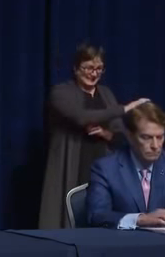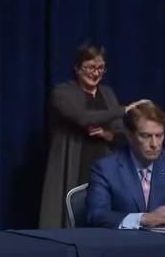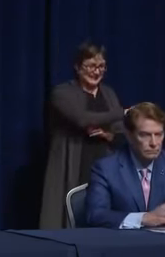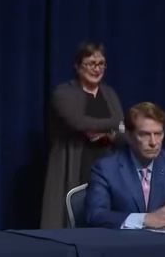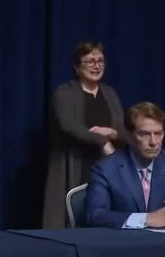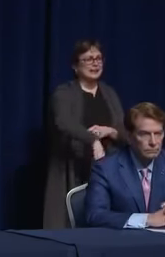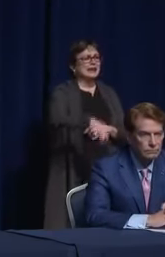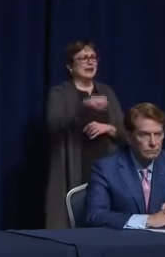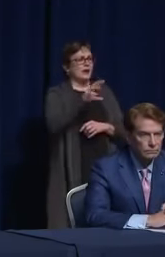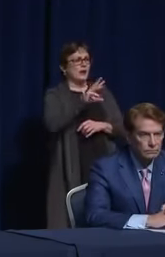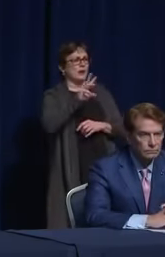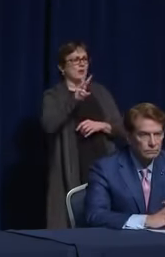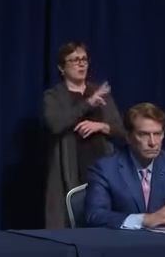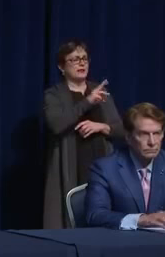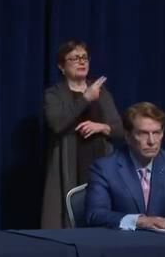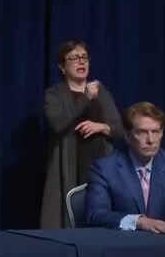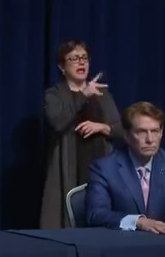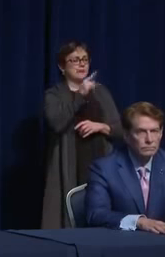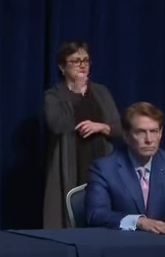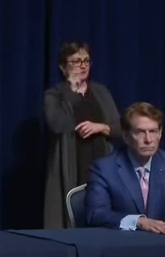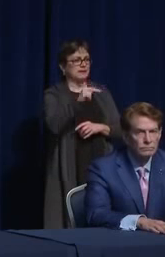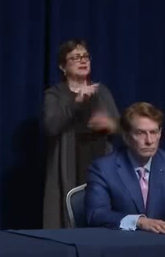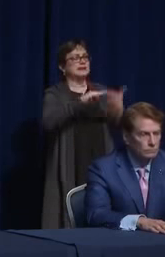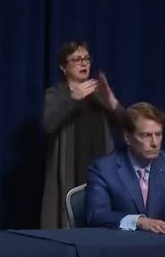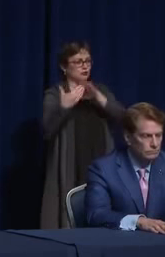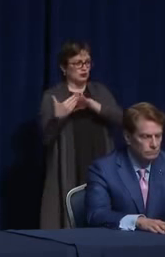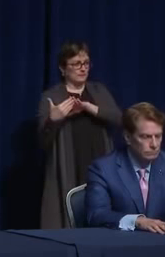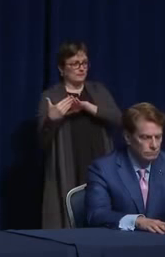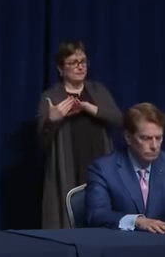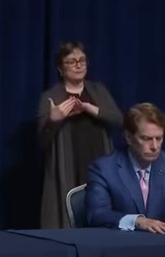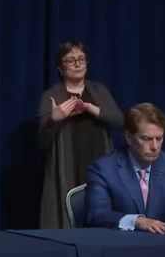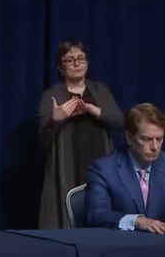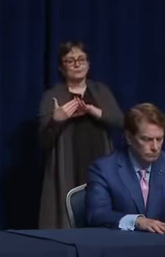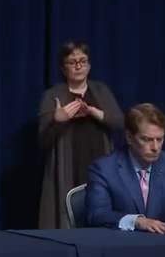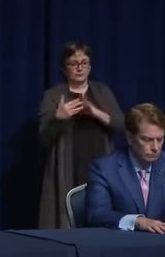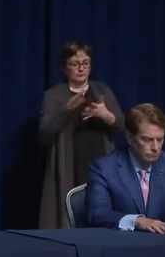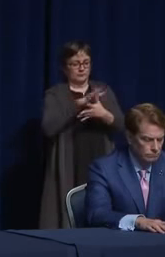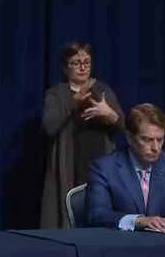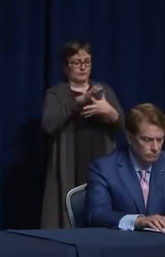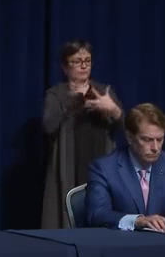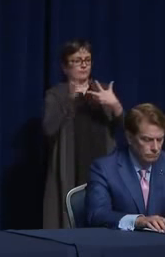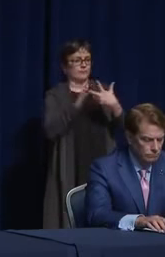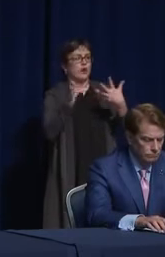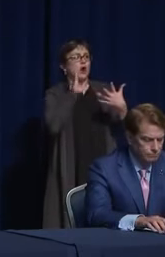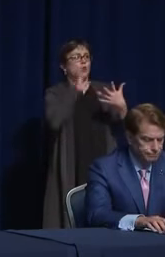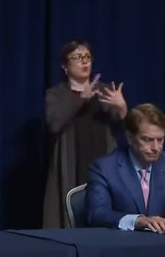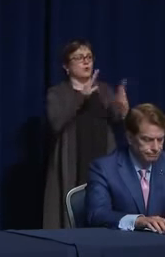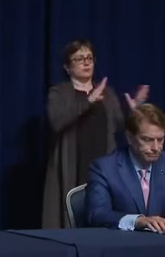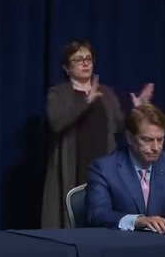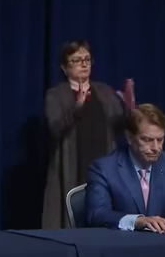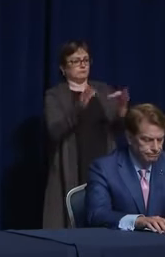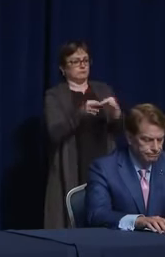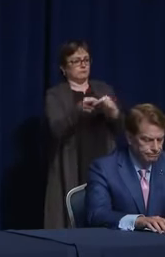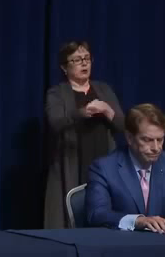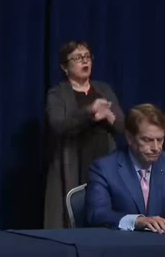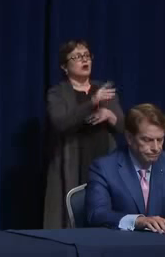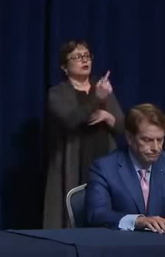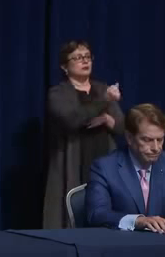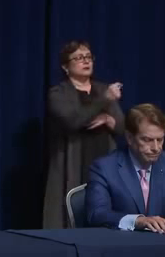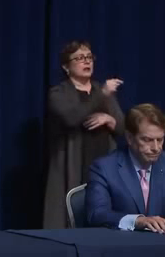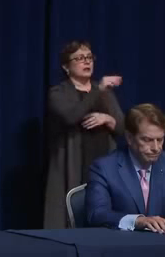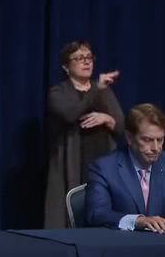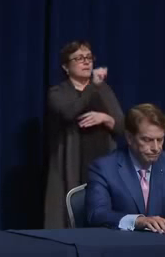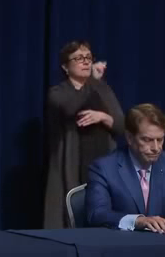21st school elections, all of those elections I've just mentioned will be moved to Tuesday, May 12th, the same day